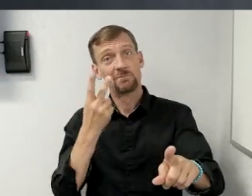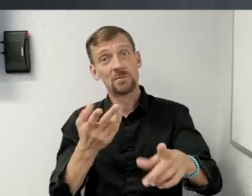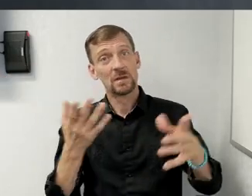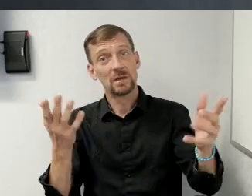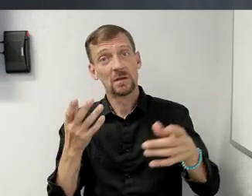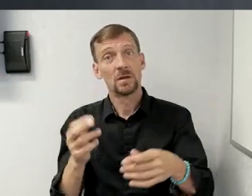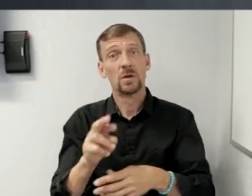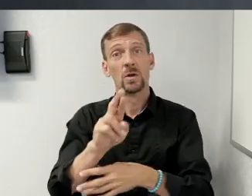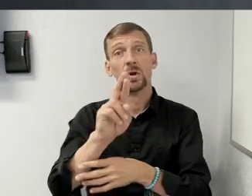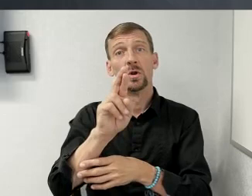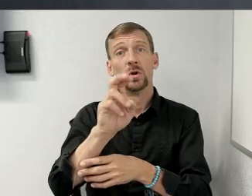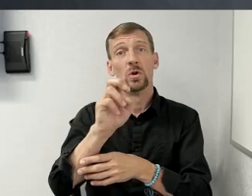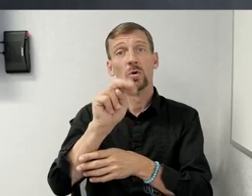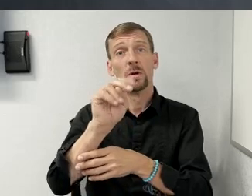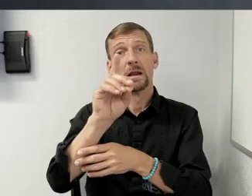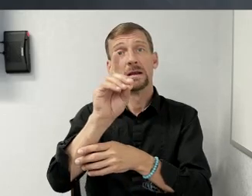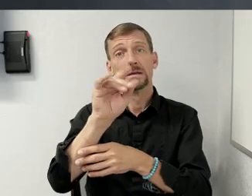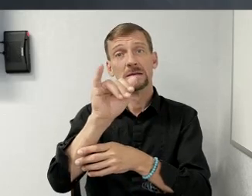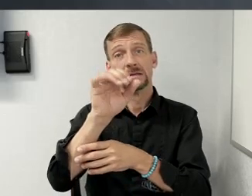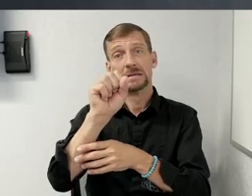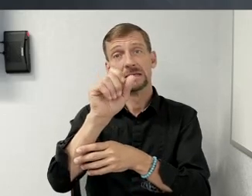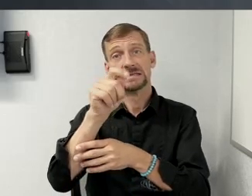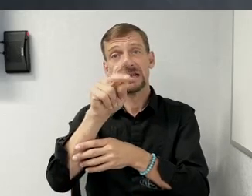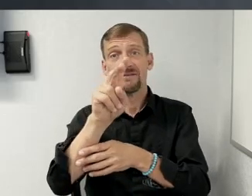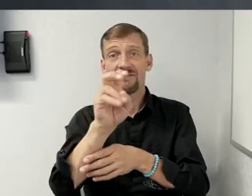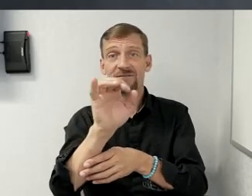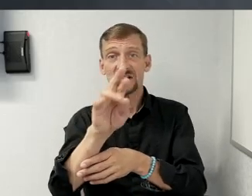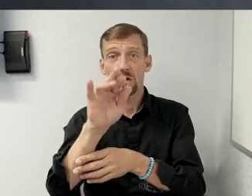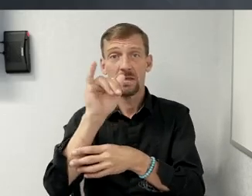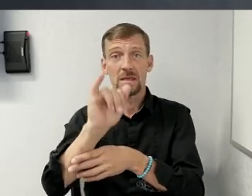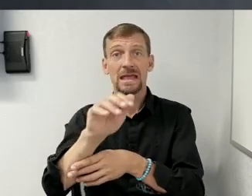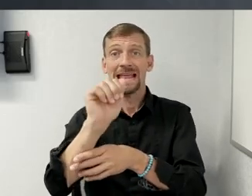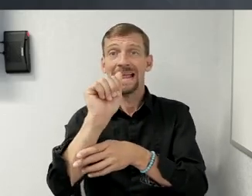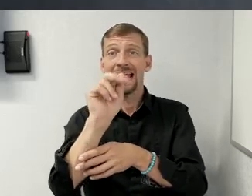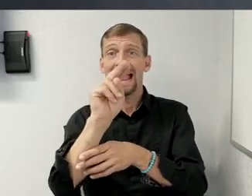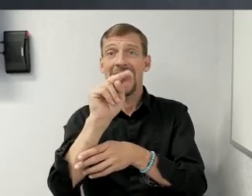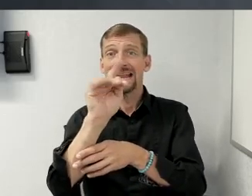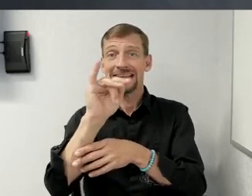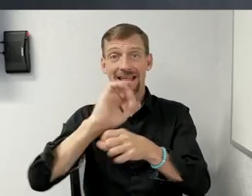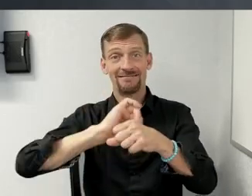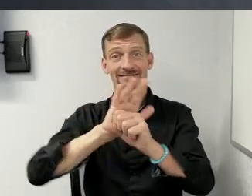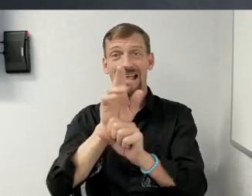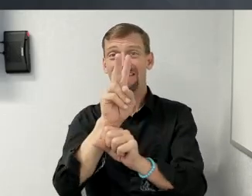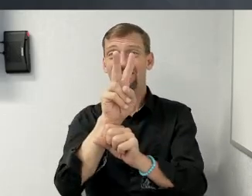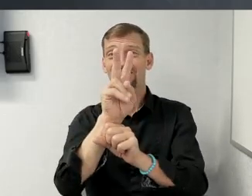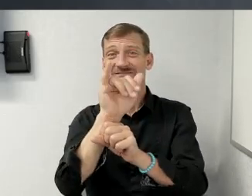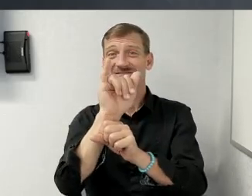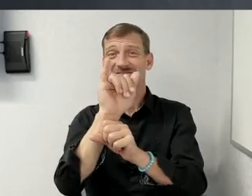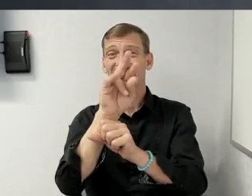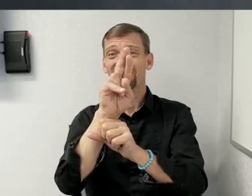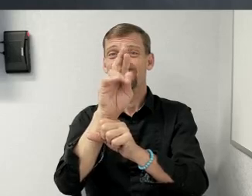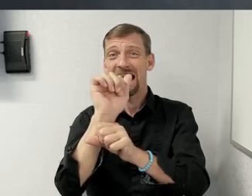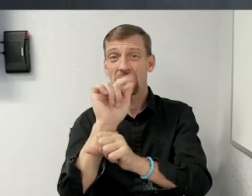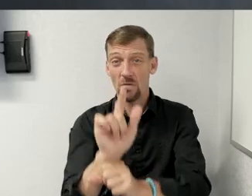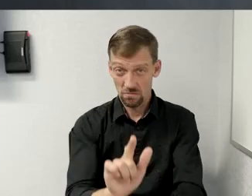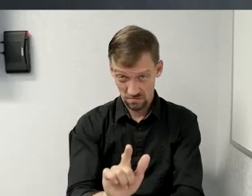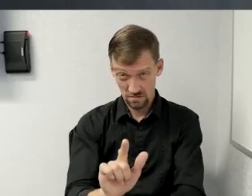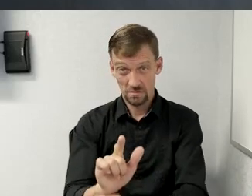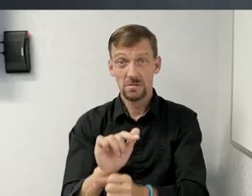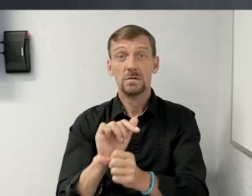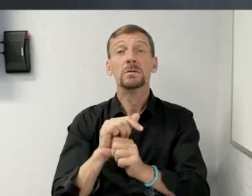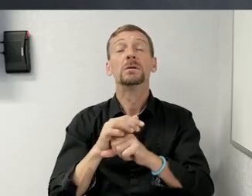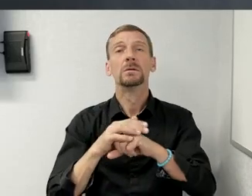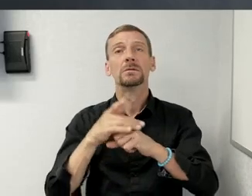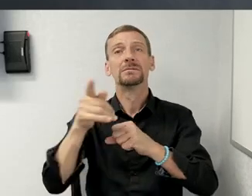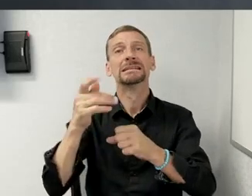to is remdesivir. So remdesivir is an antiviral. It's been developed it may have been